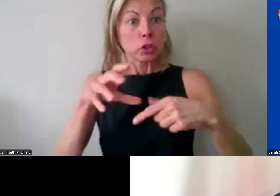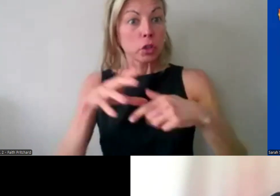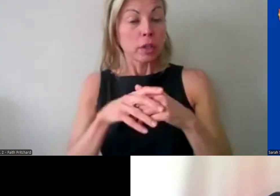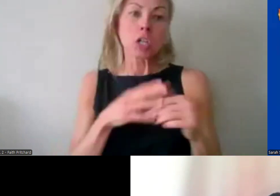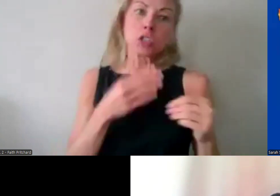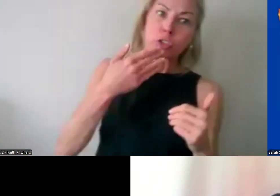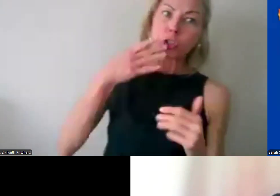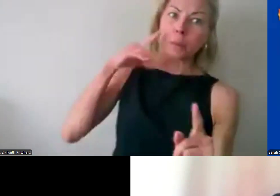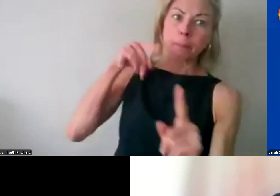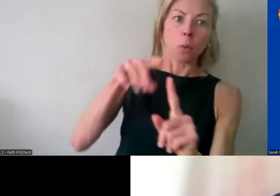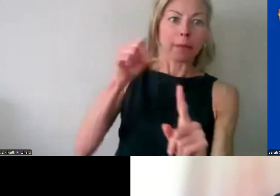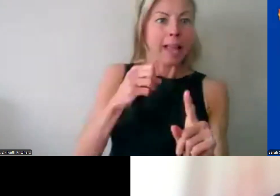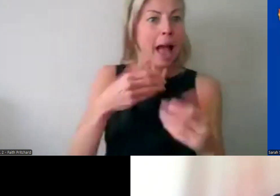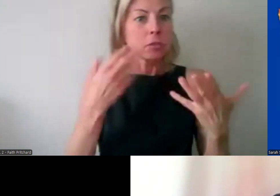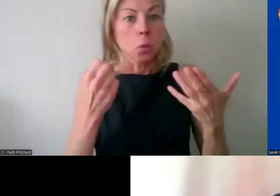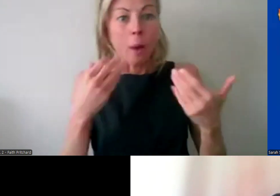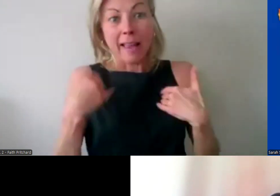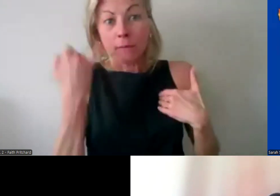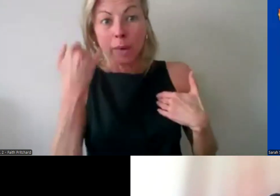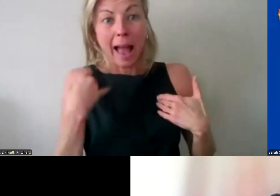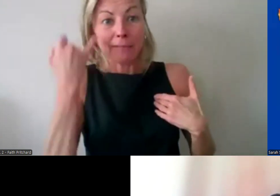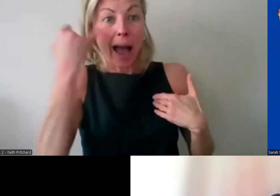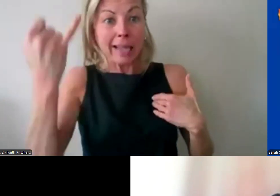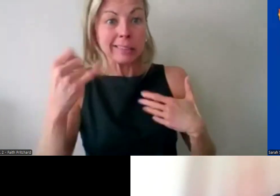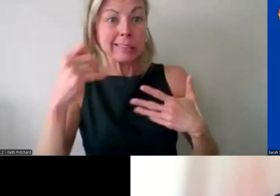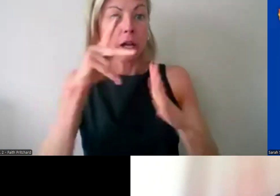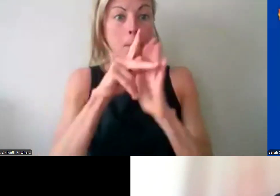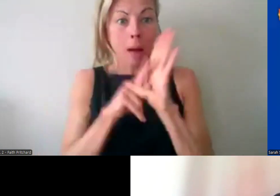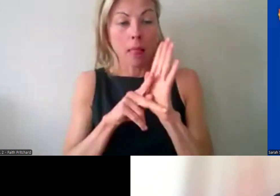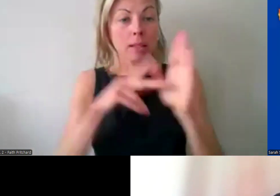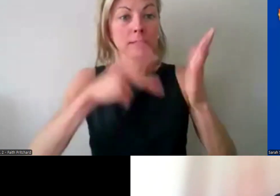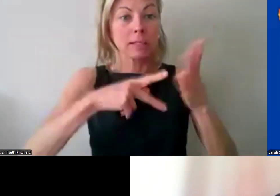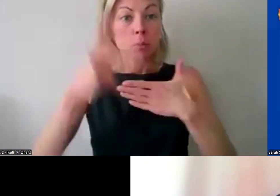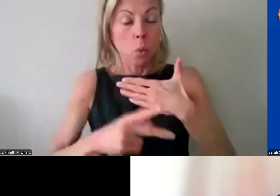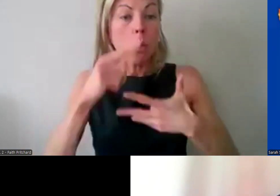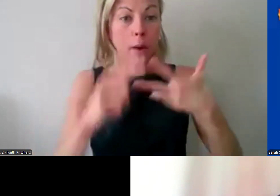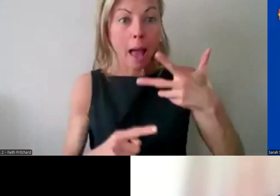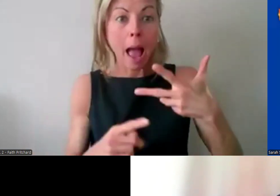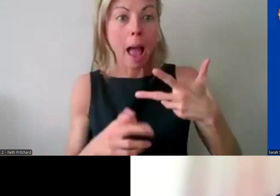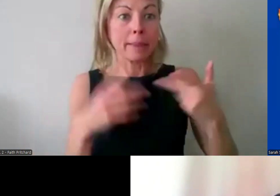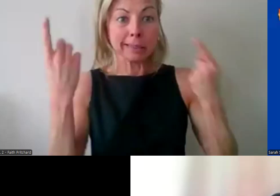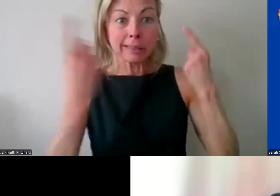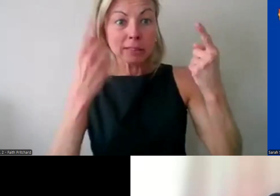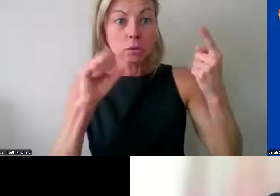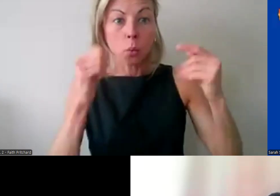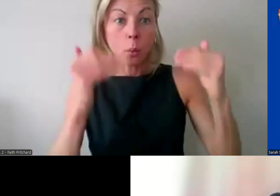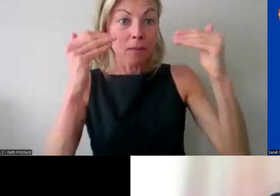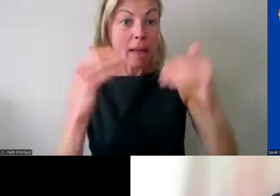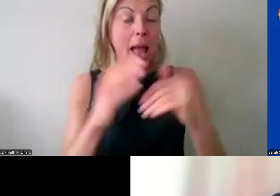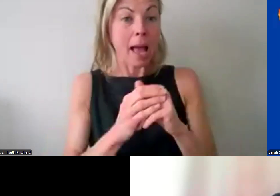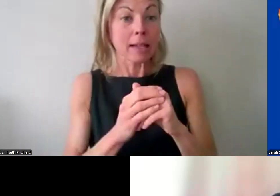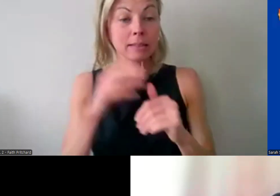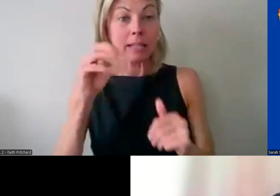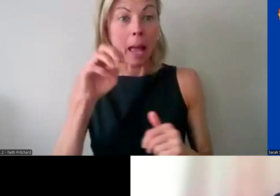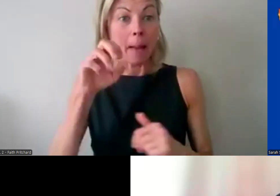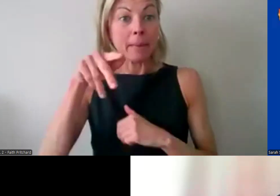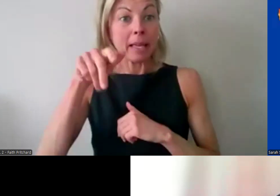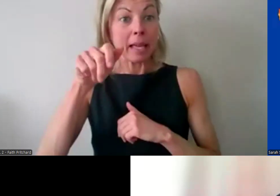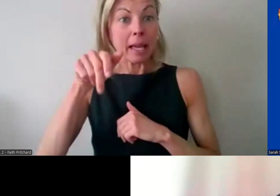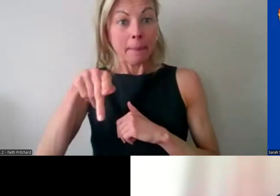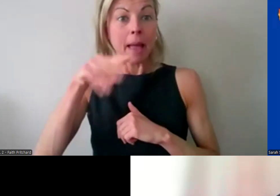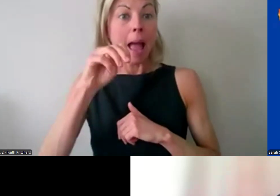there's an idea or a policy or a program that is being considered or advanced in the MPA, it would